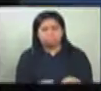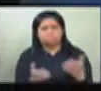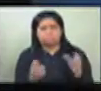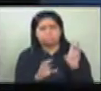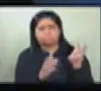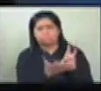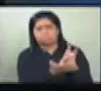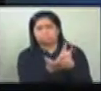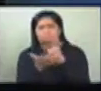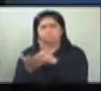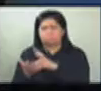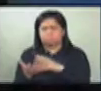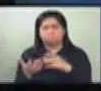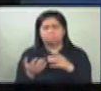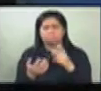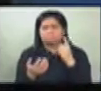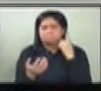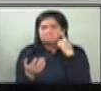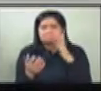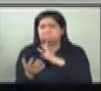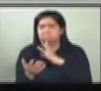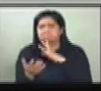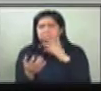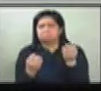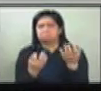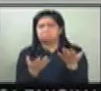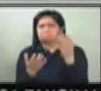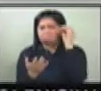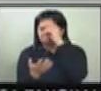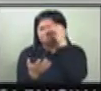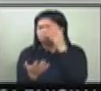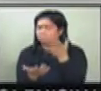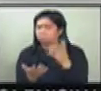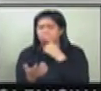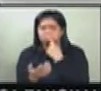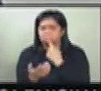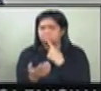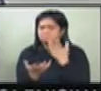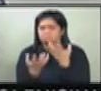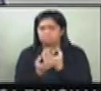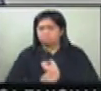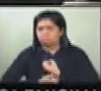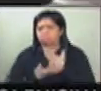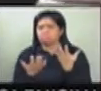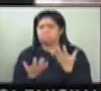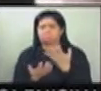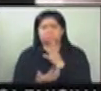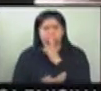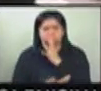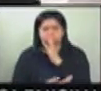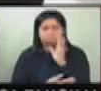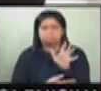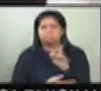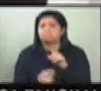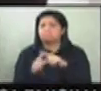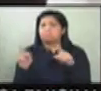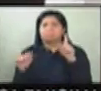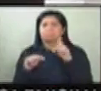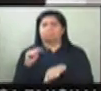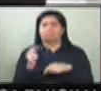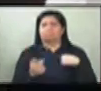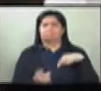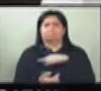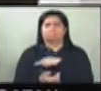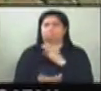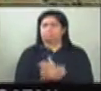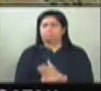So, I wouldn't mind. Nila, they can tell whatever they want to say. Okay. But they cannot stop us